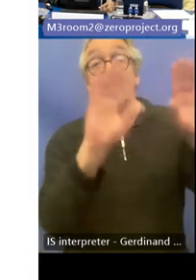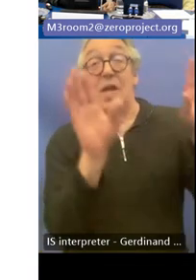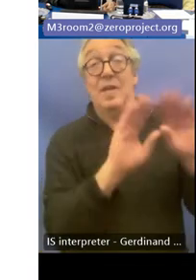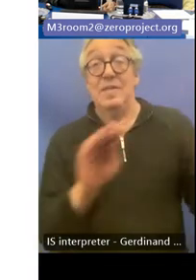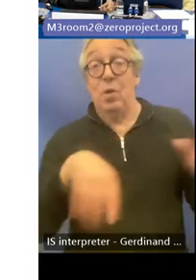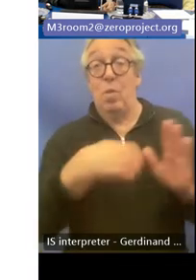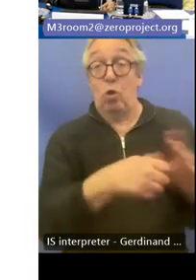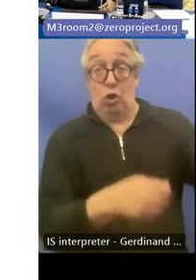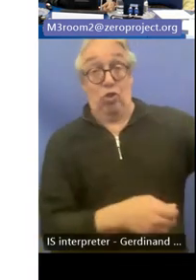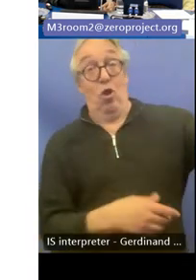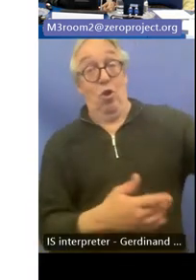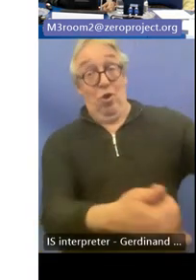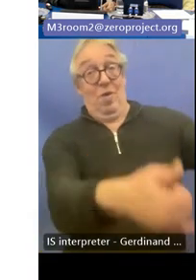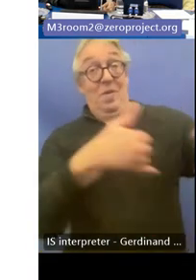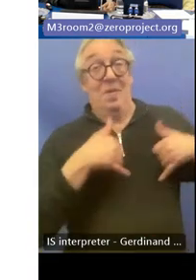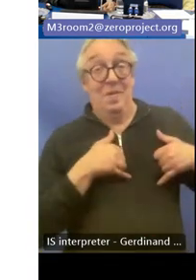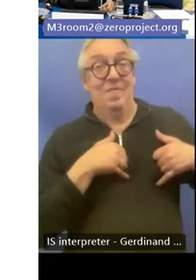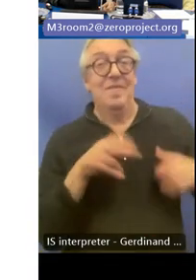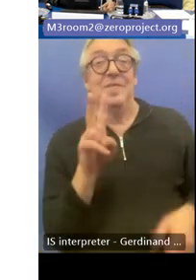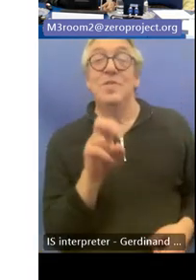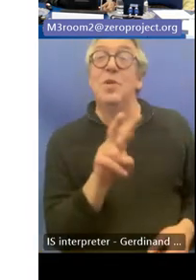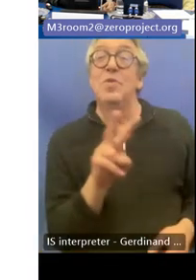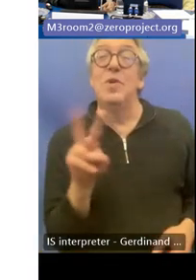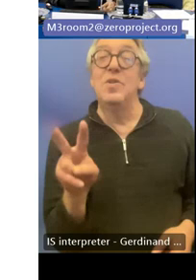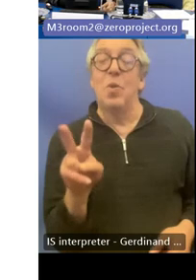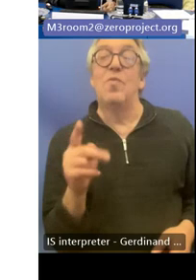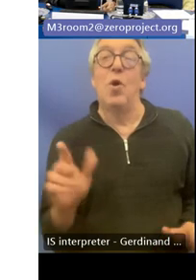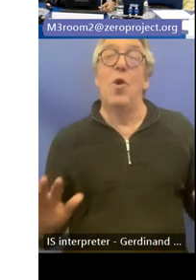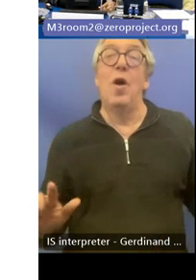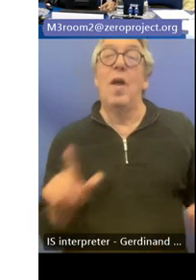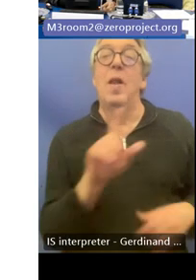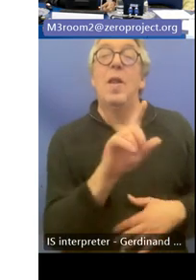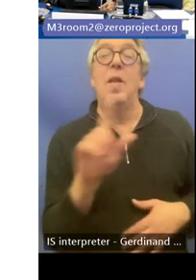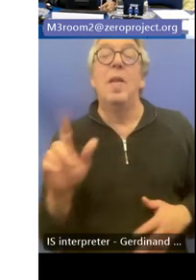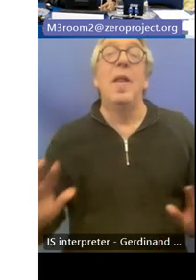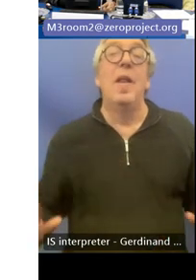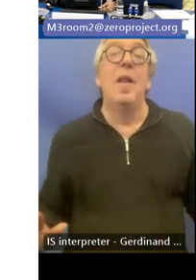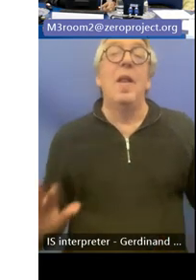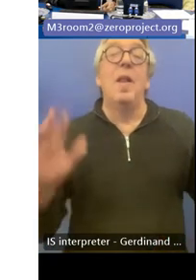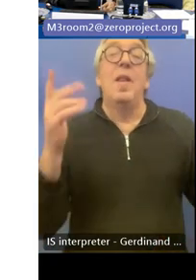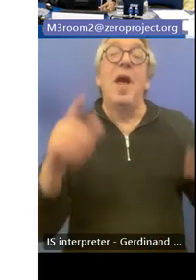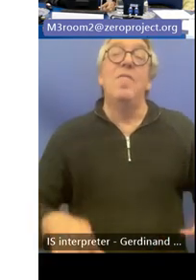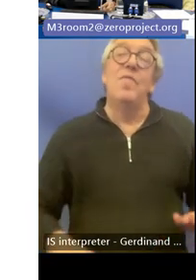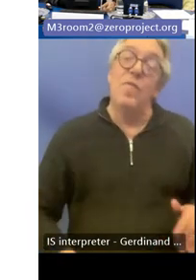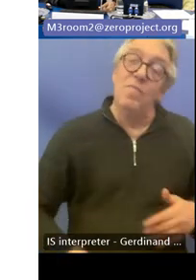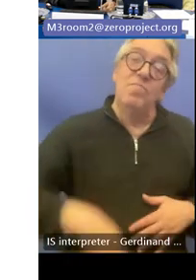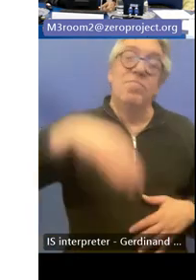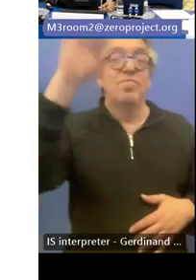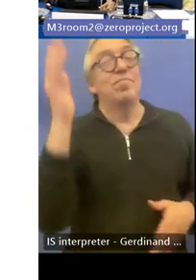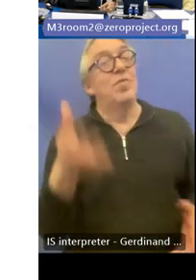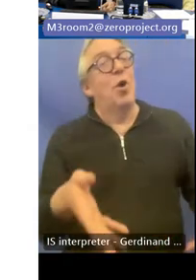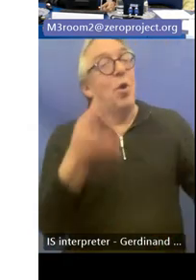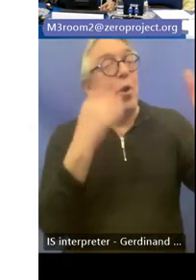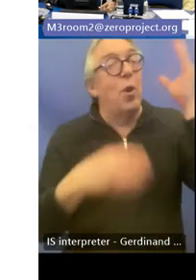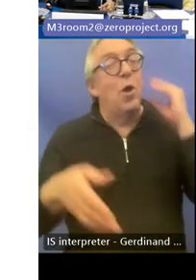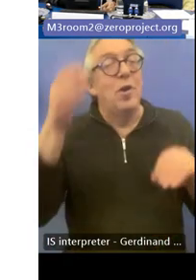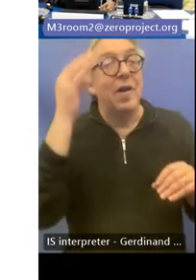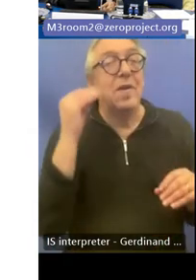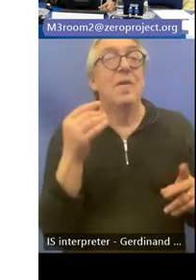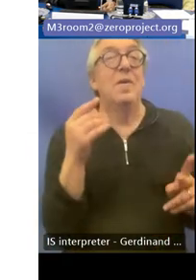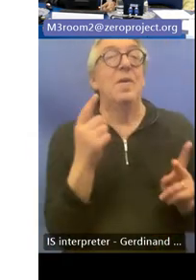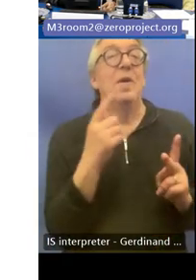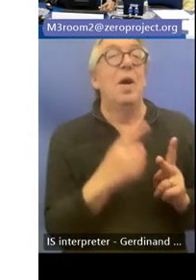2022 for our lifelong learning and the non-formal and vocational education. And here I'm presenting